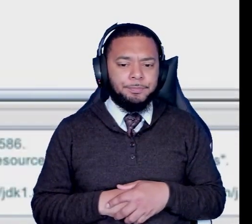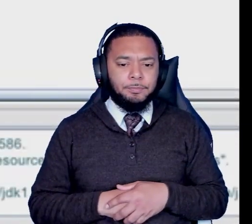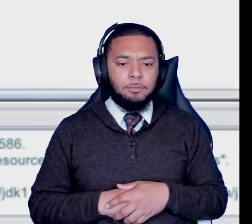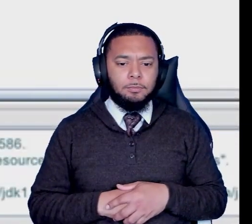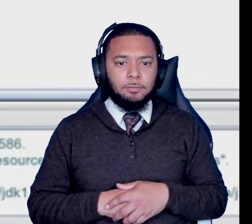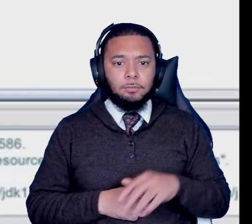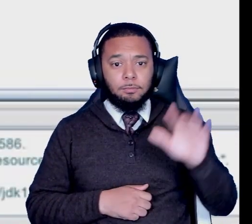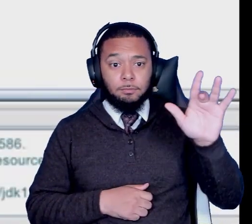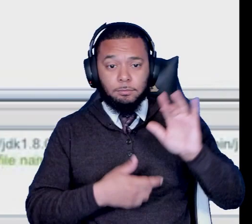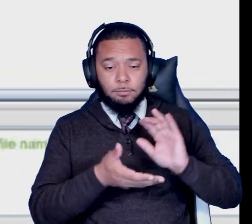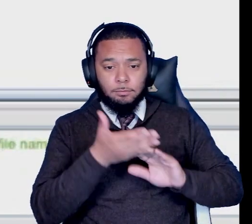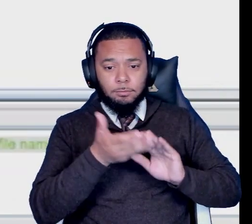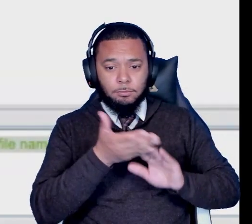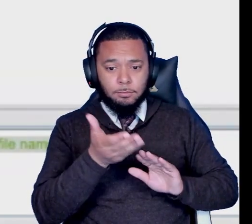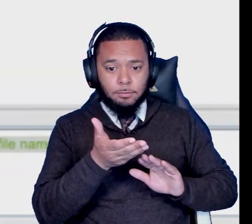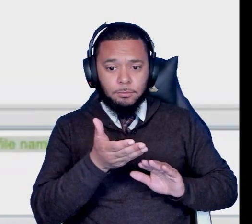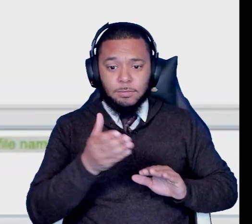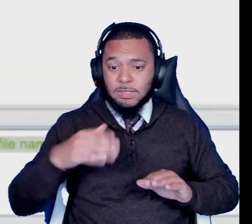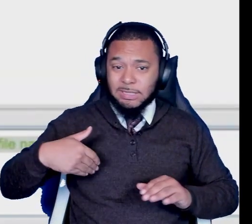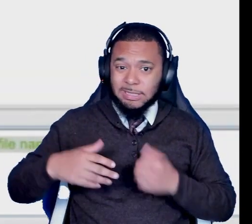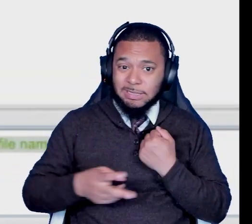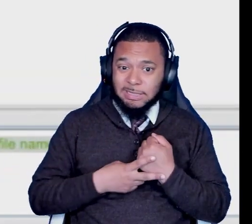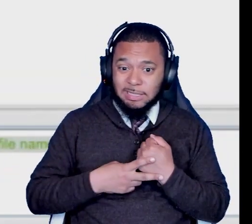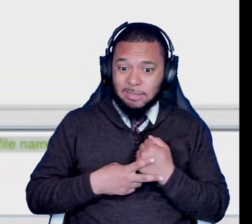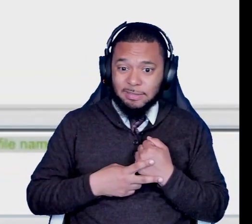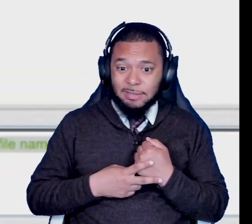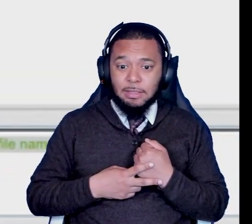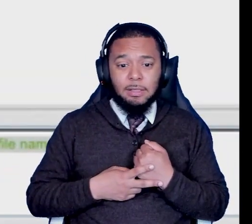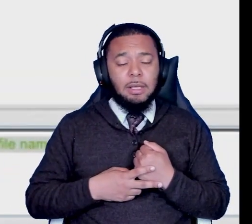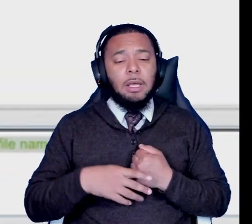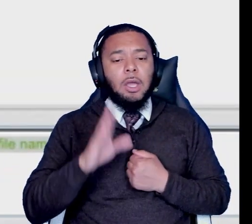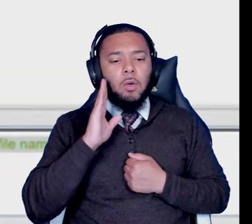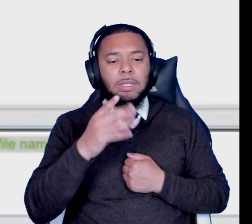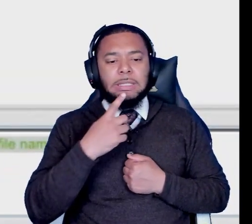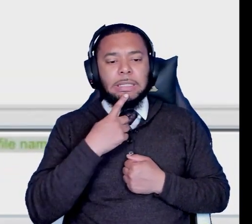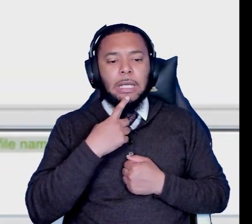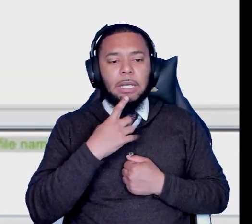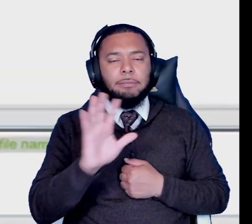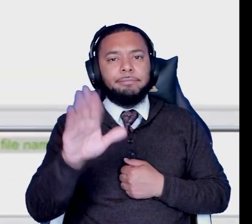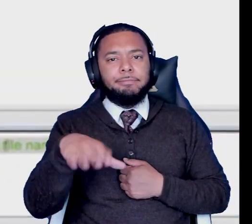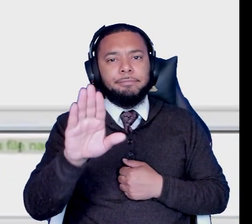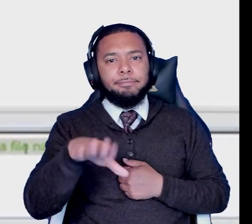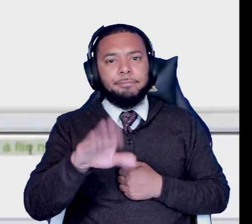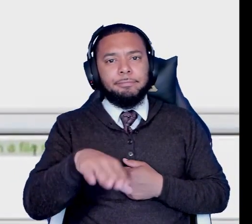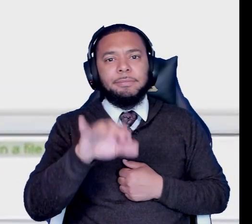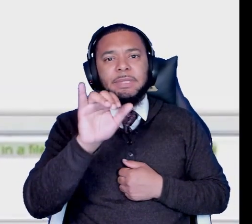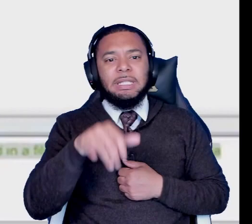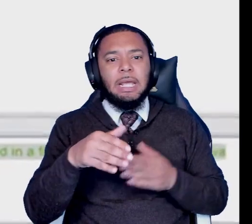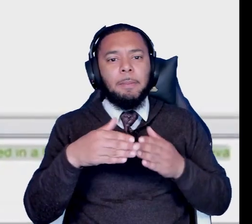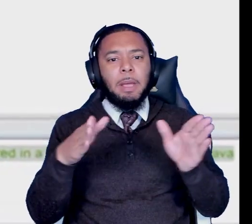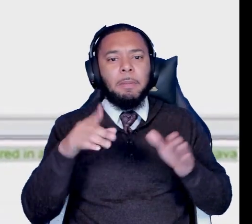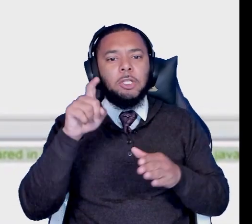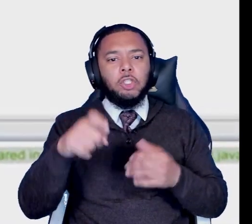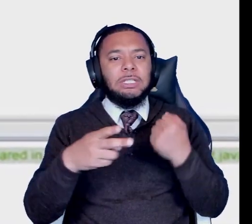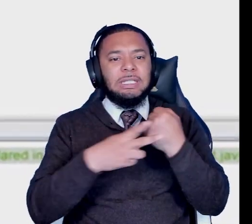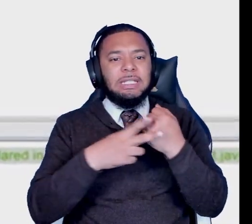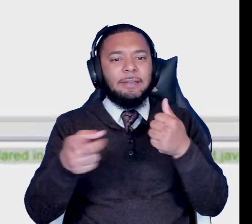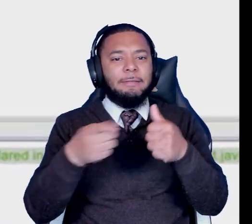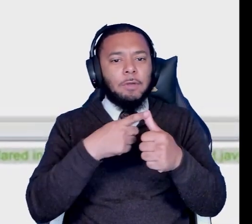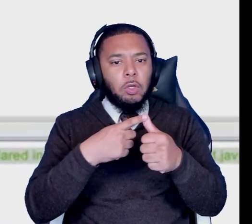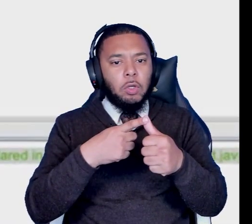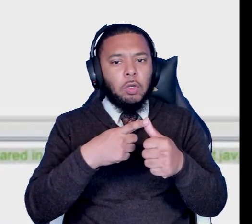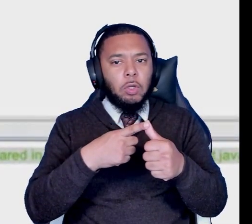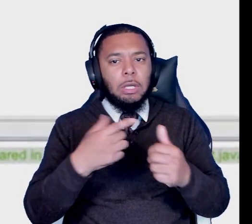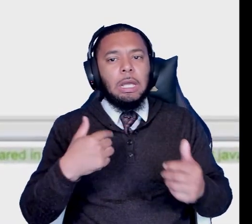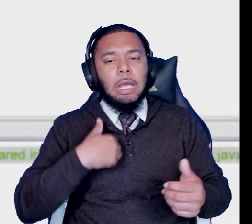hit run, if I haven't saved it yet, it will tell me, uh-oh, this is public, it should be saved, because I forgot